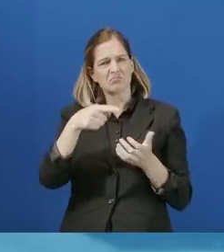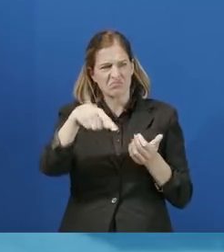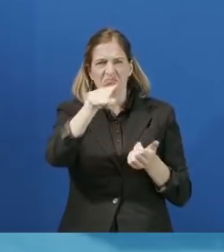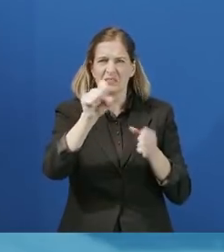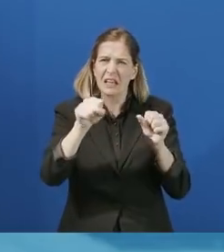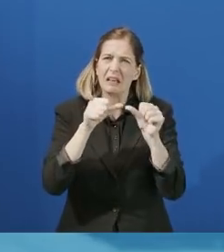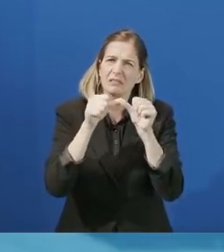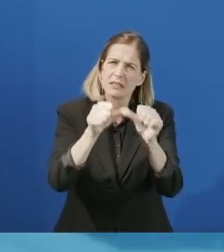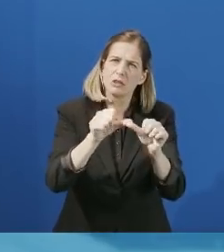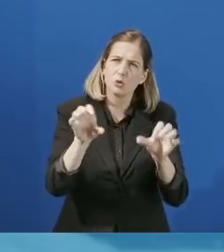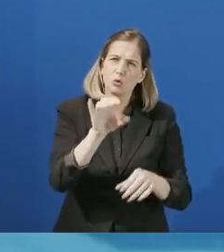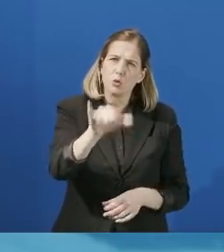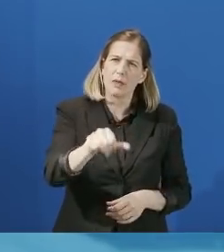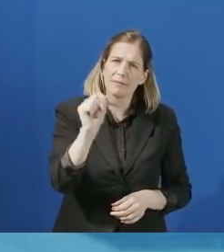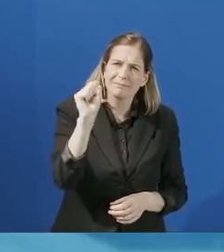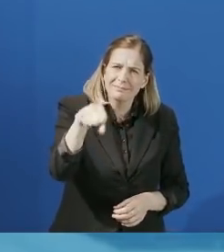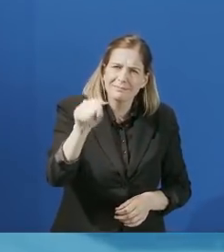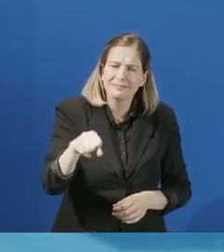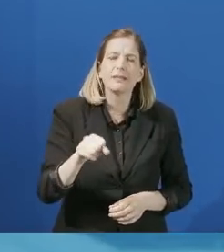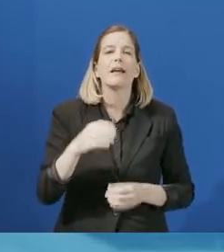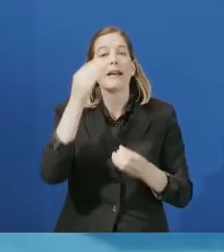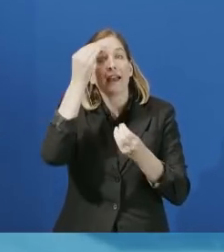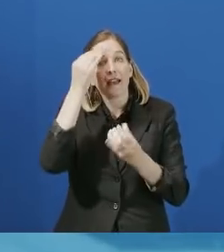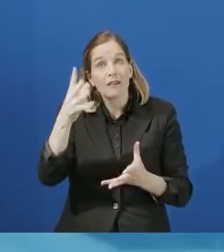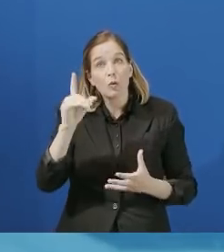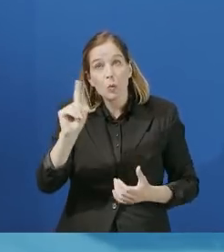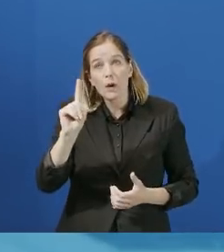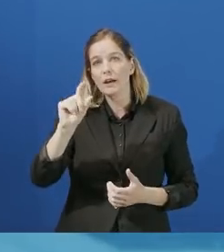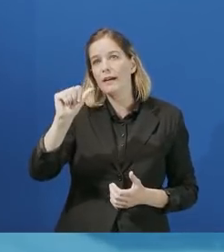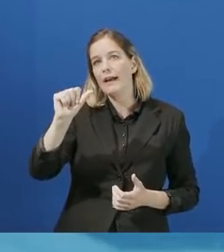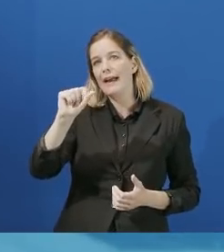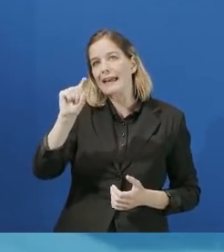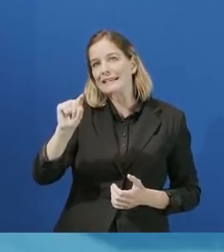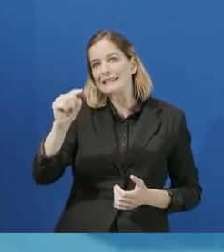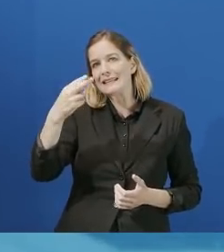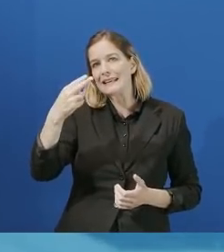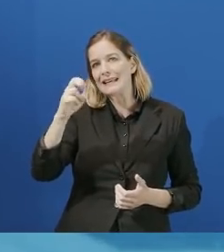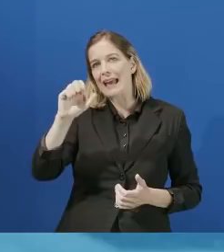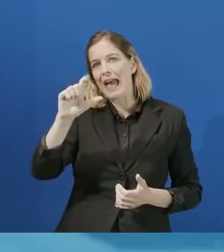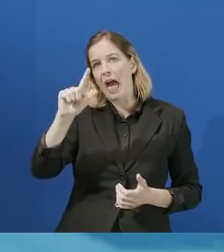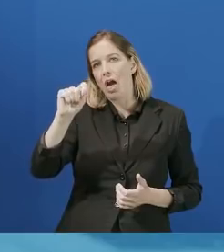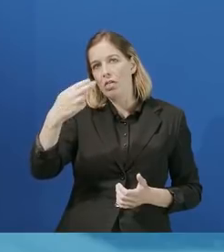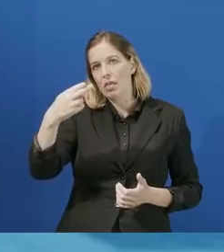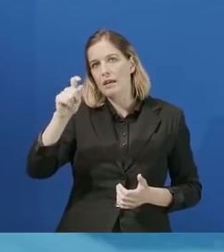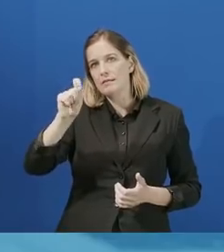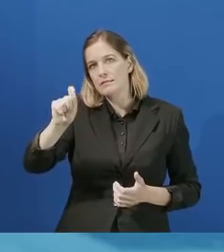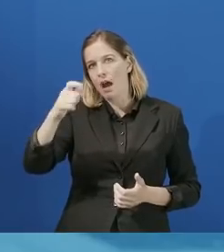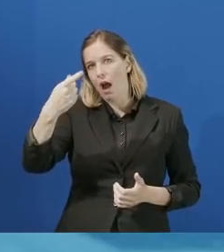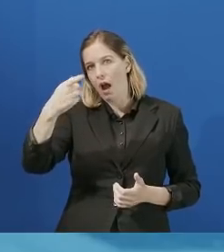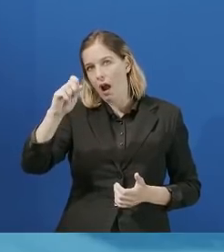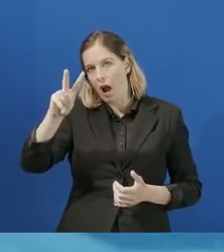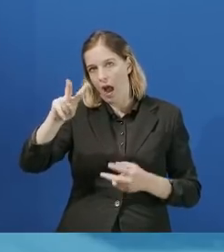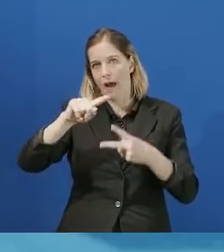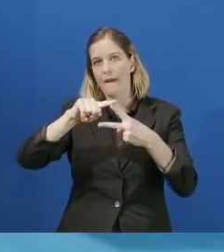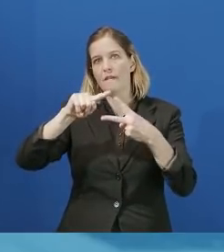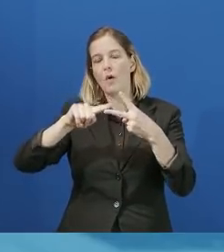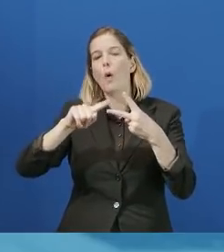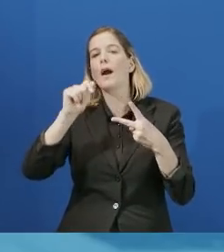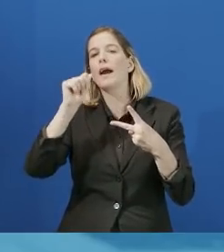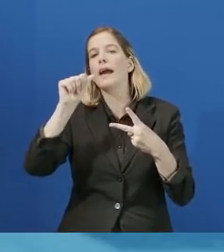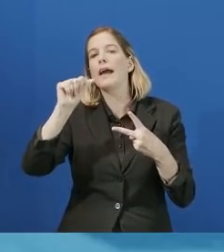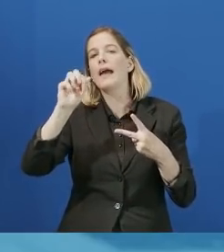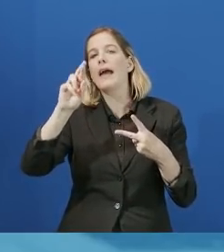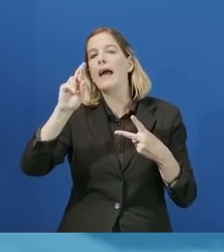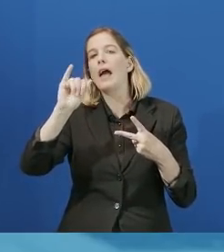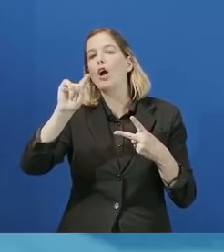at azhealth.gov or arizonatogether.org. And that would be to sell product. It would not be to